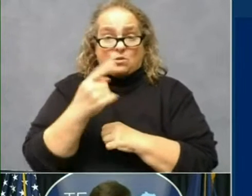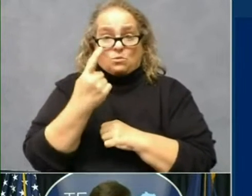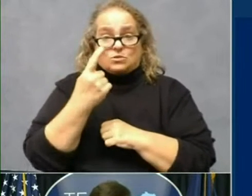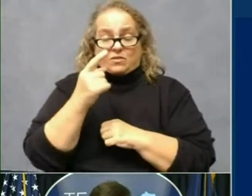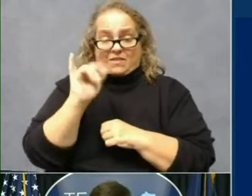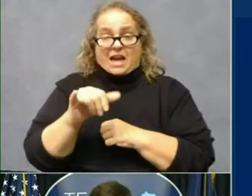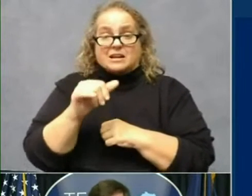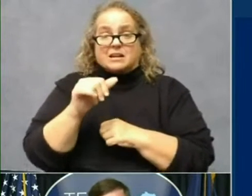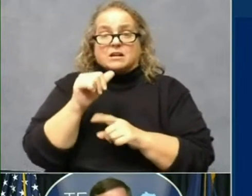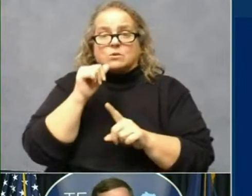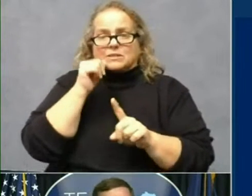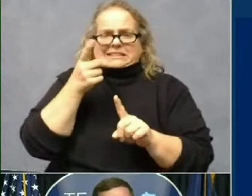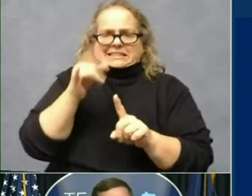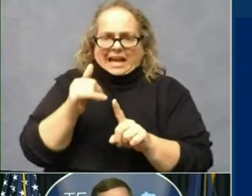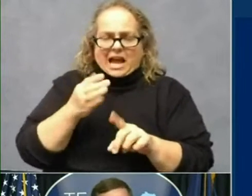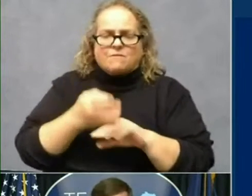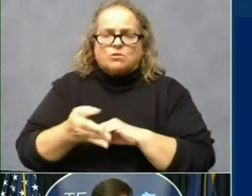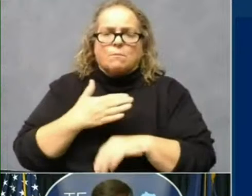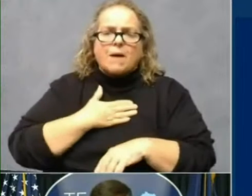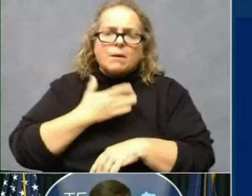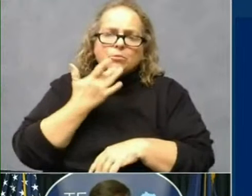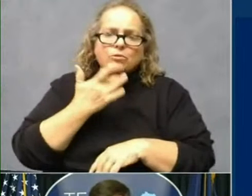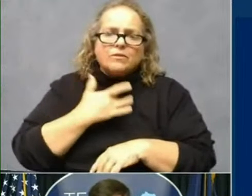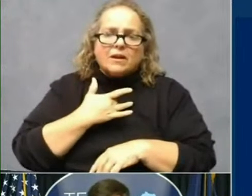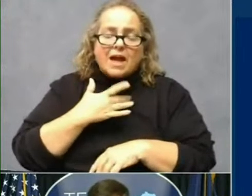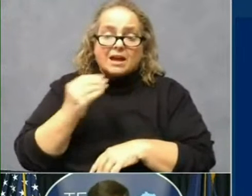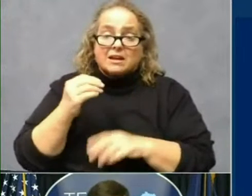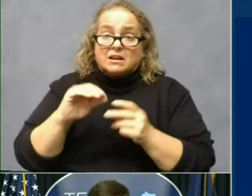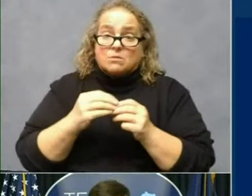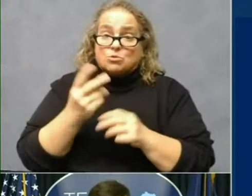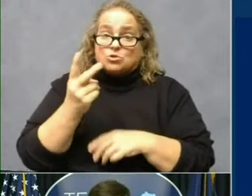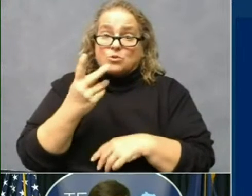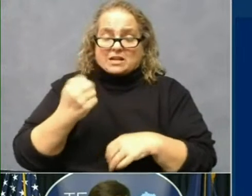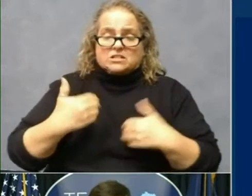away. Number two, he's younger than my dad.